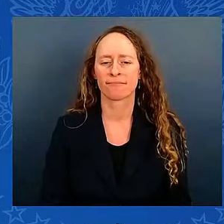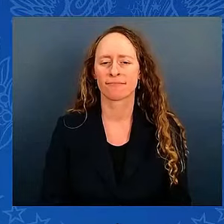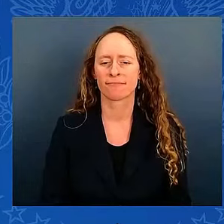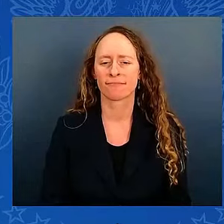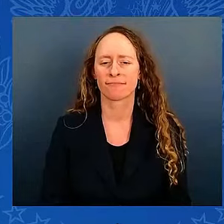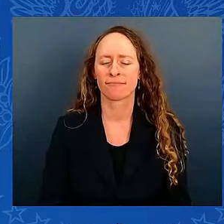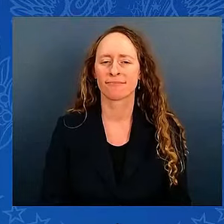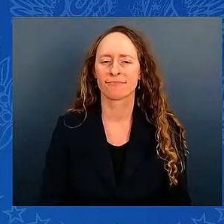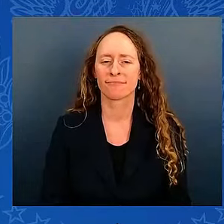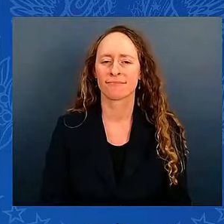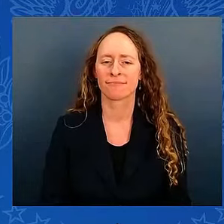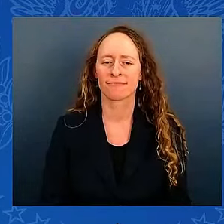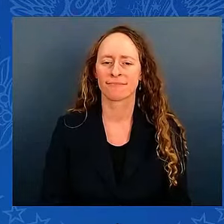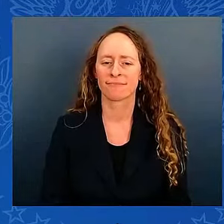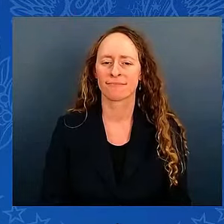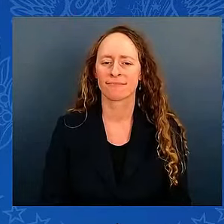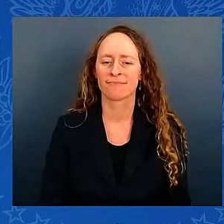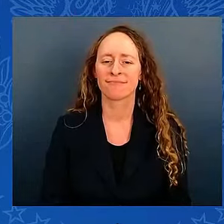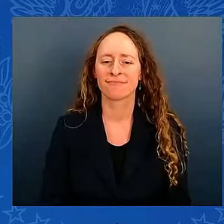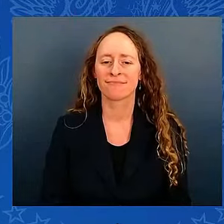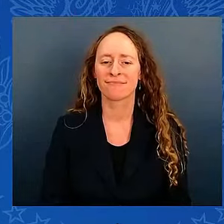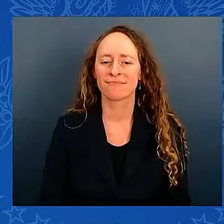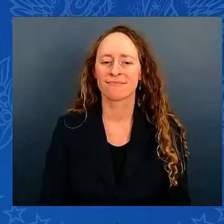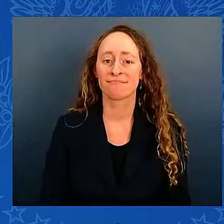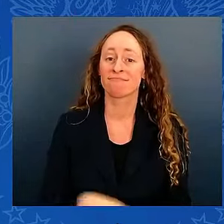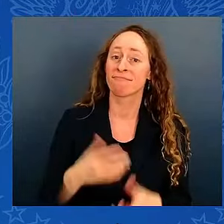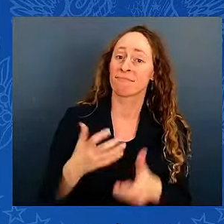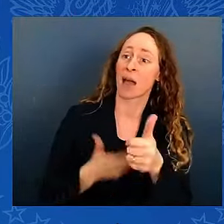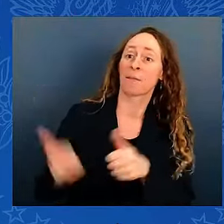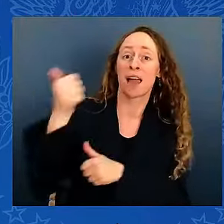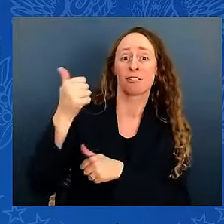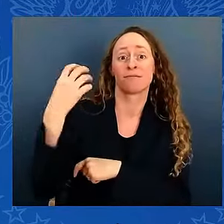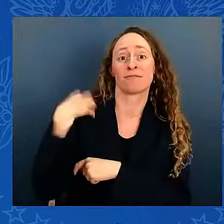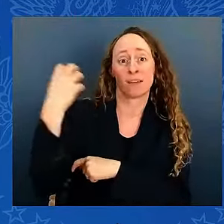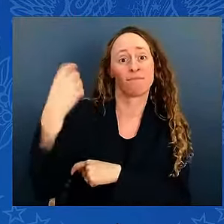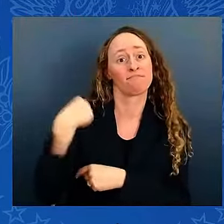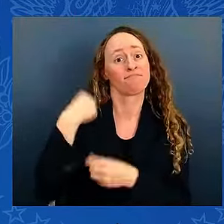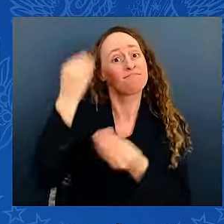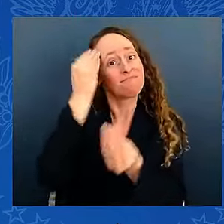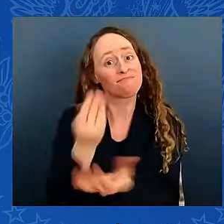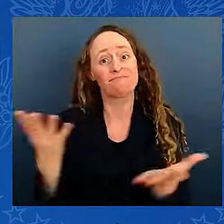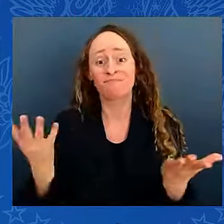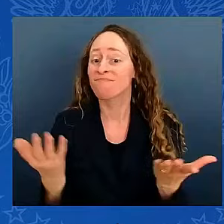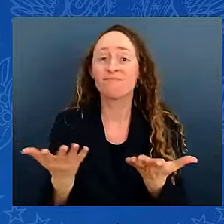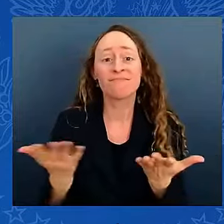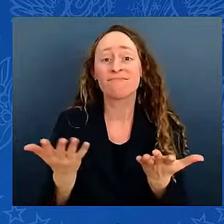As your Commander-in-Chief, I say thank you for your service, wherever the hell you are.